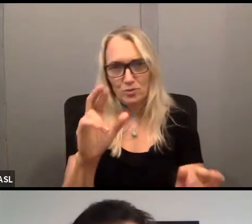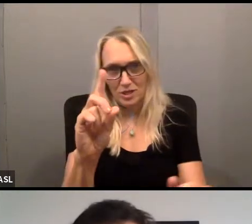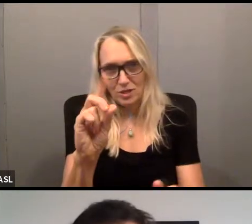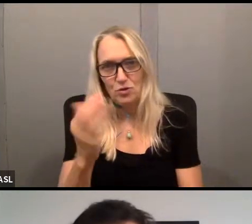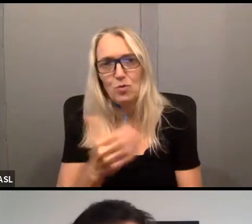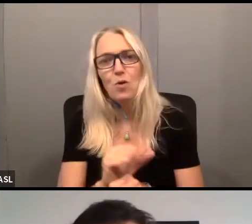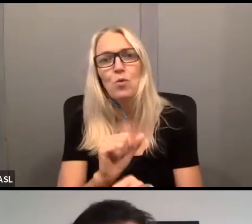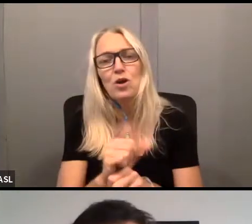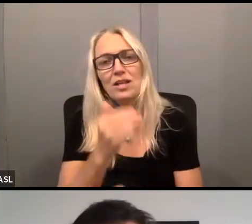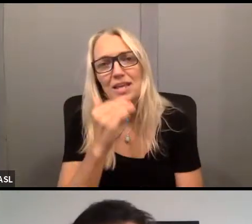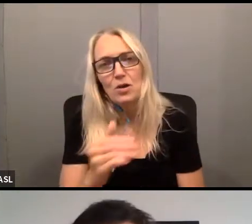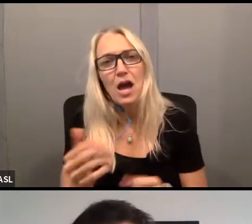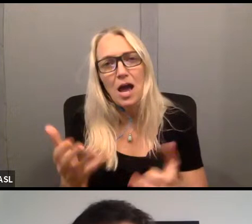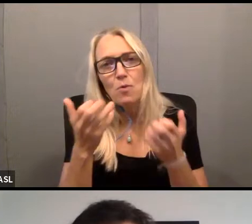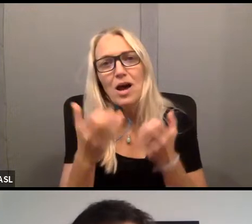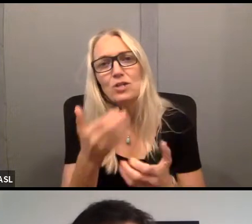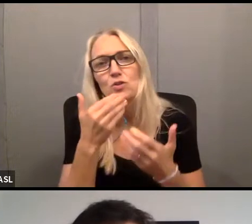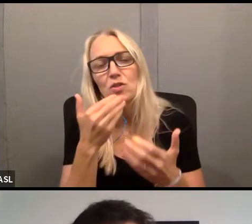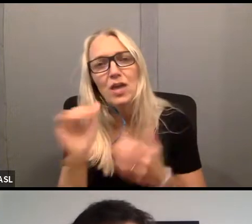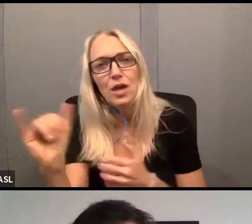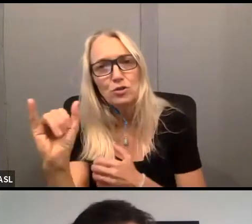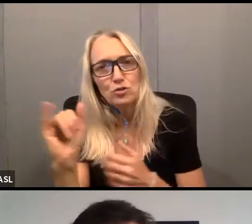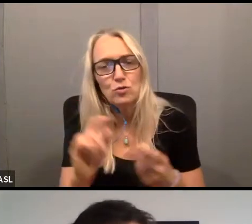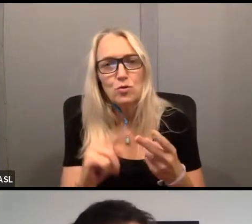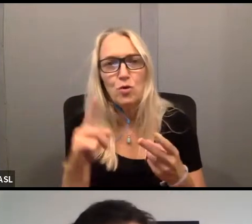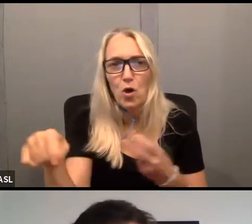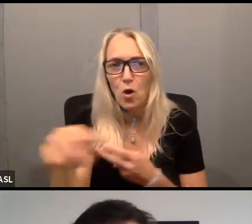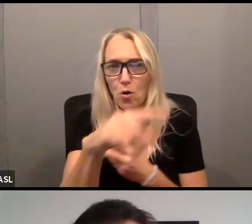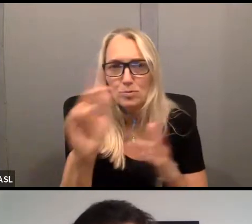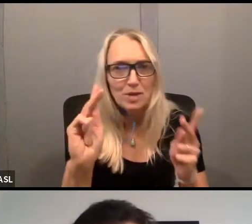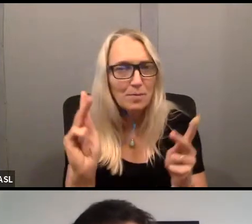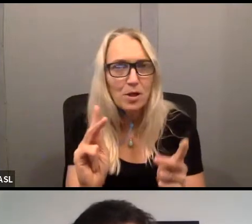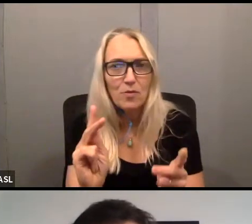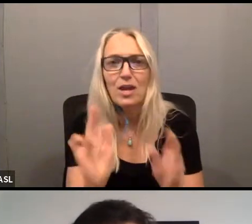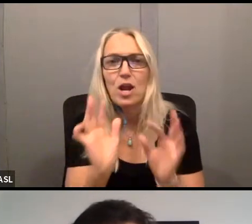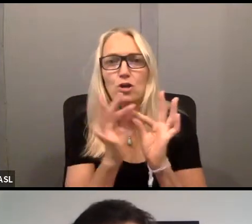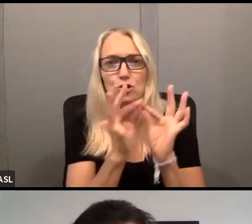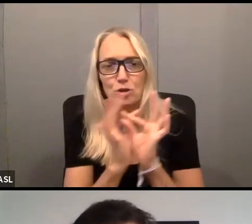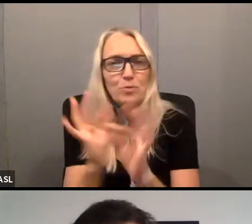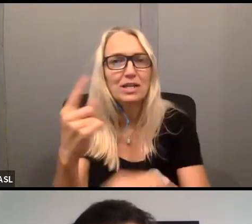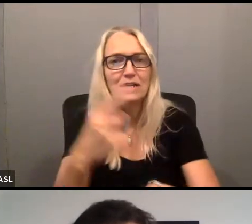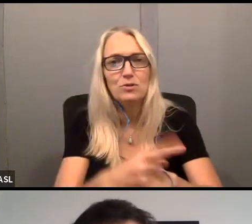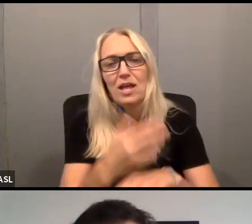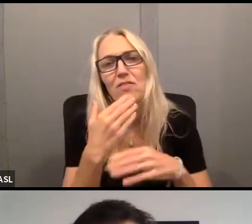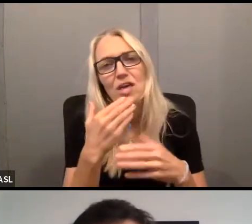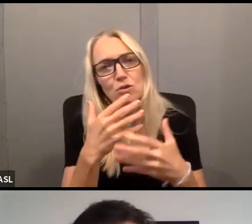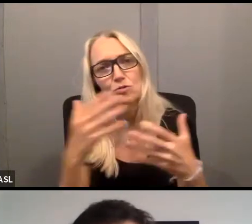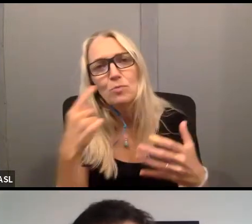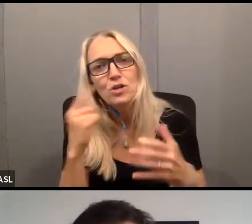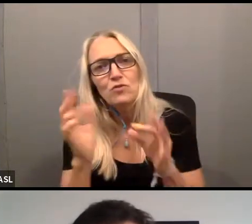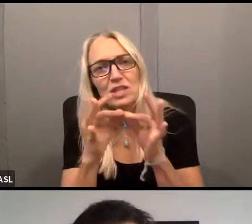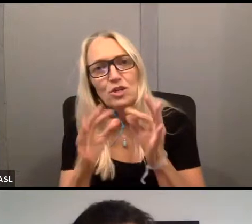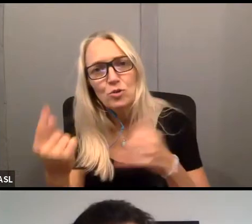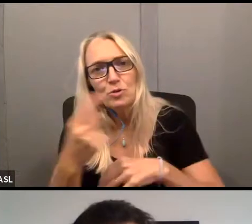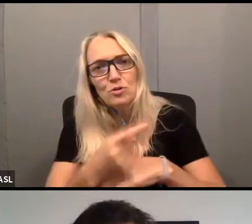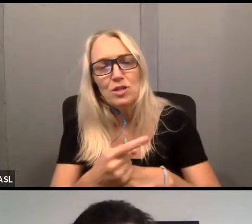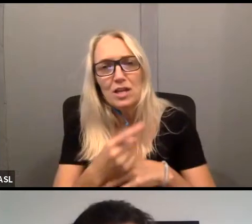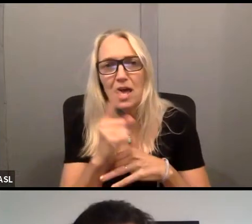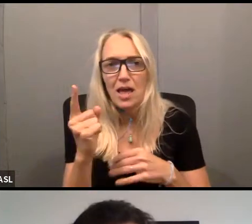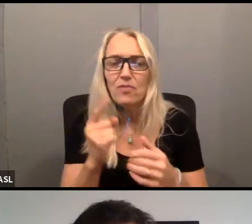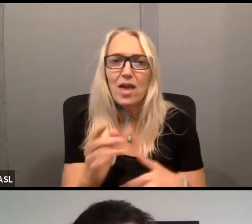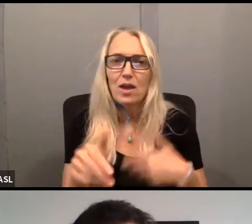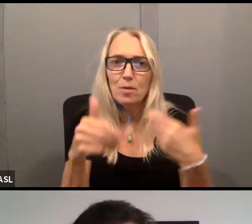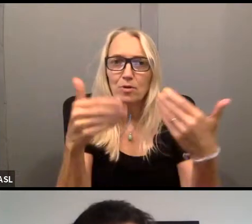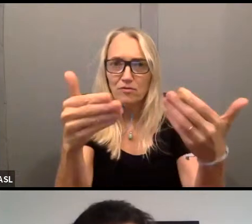work. I would also like to thank those that are providing interpretation services for us today. Those people